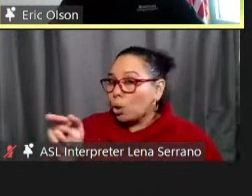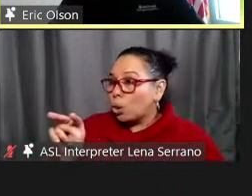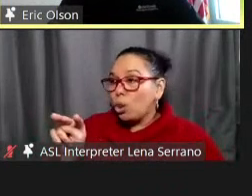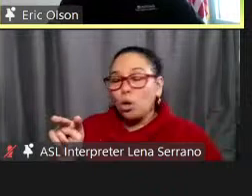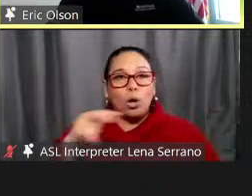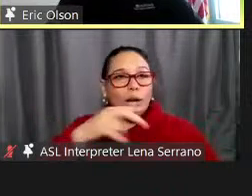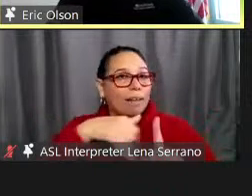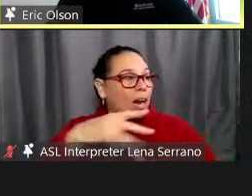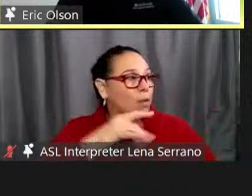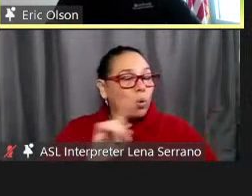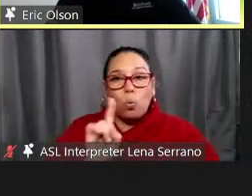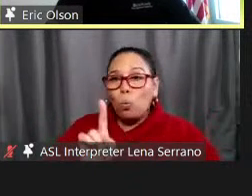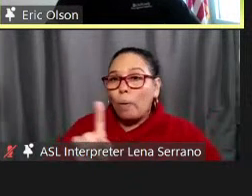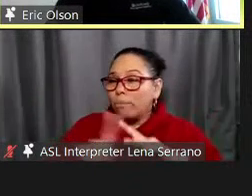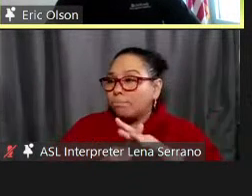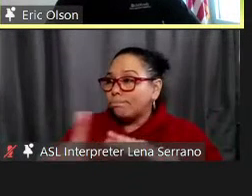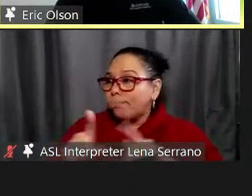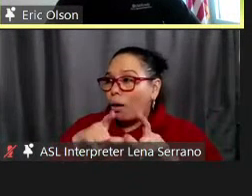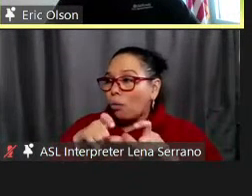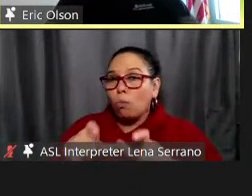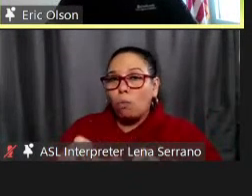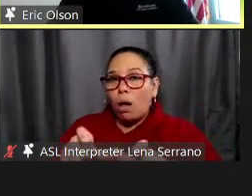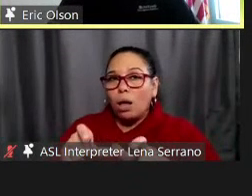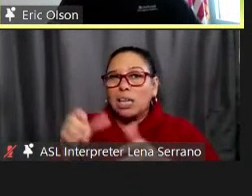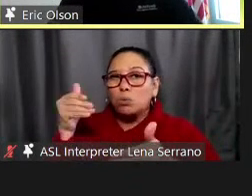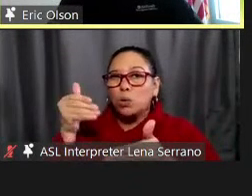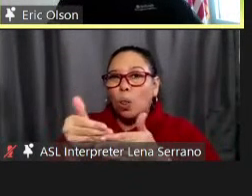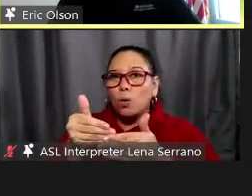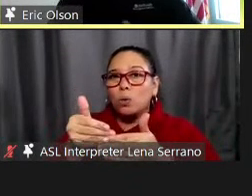that they could run to that was relatively nearby. And in